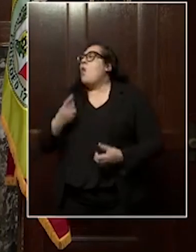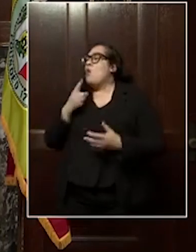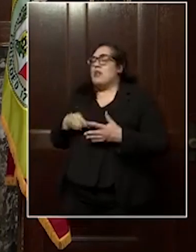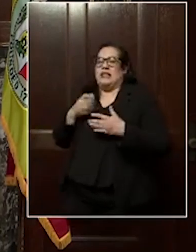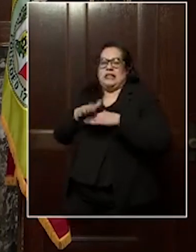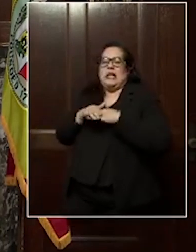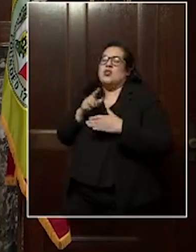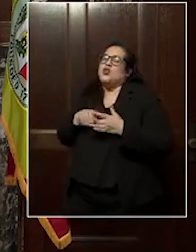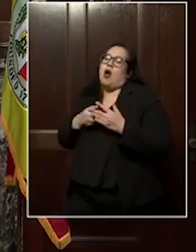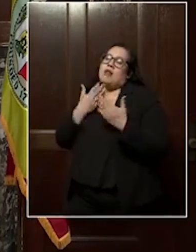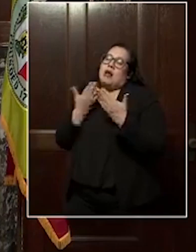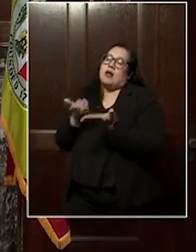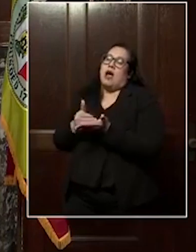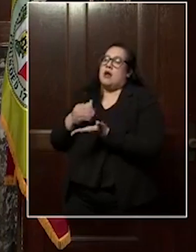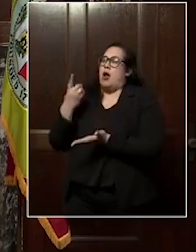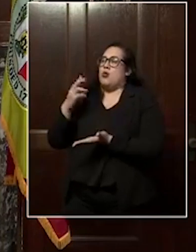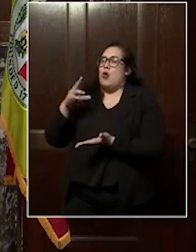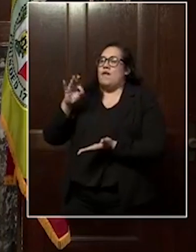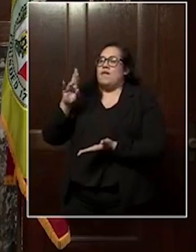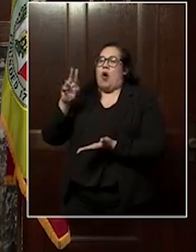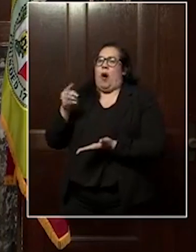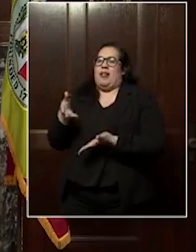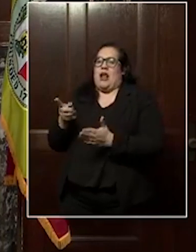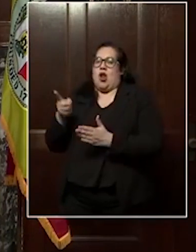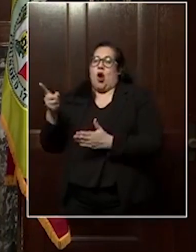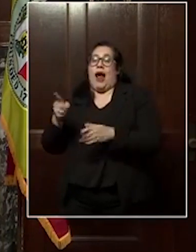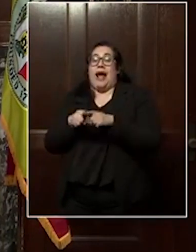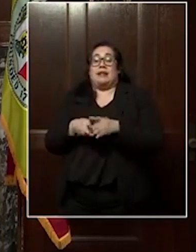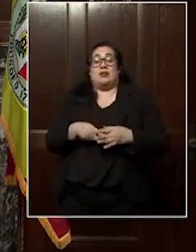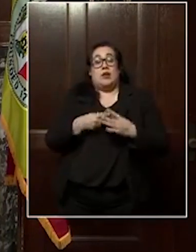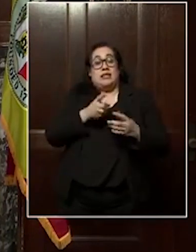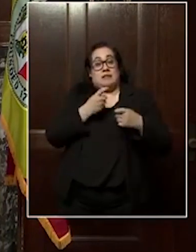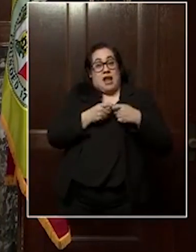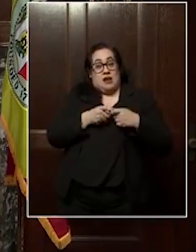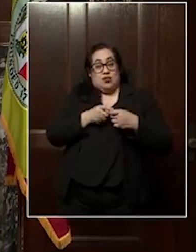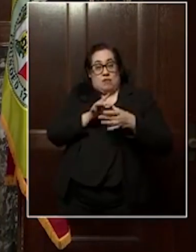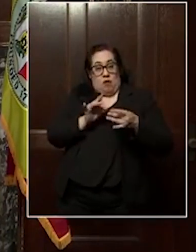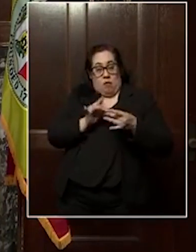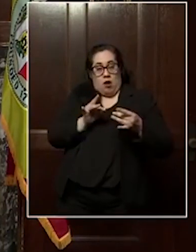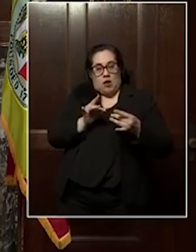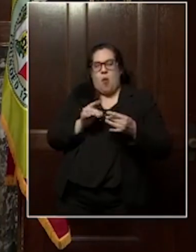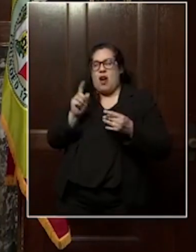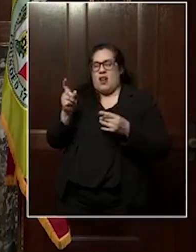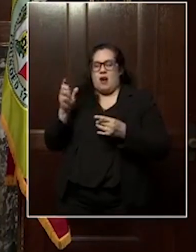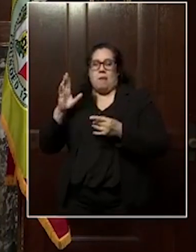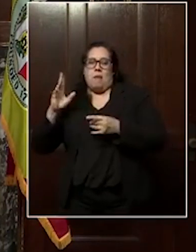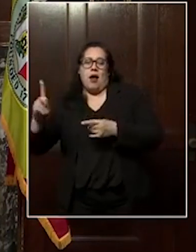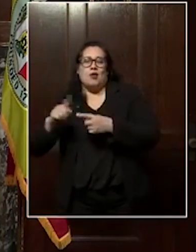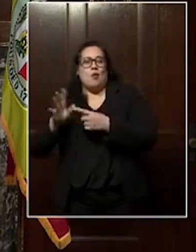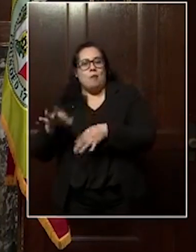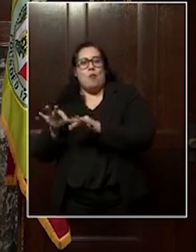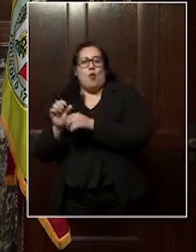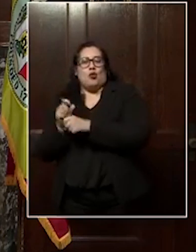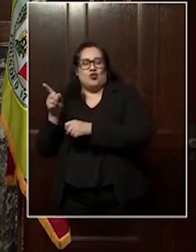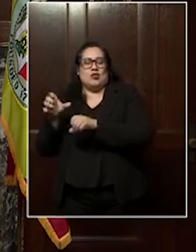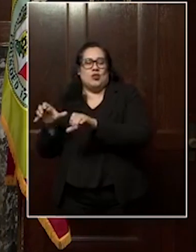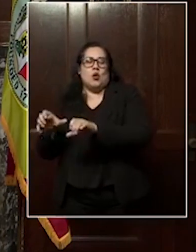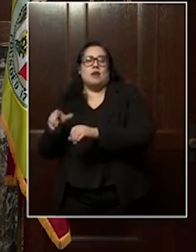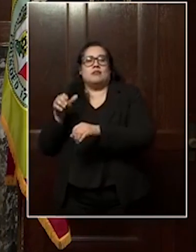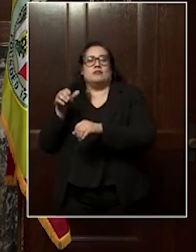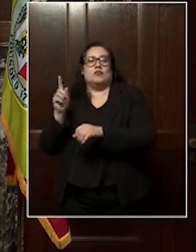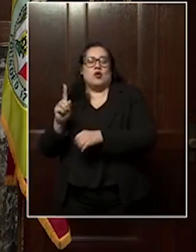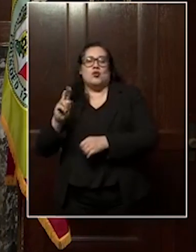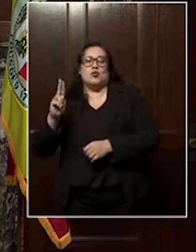who has been here this whole time. I'm going to let her also, as I go into Spanish remarks in a second, get back to the important work that she's doing at